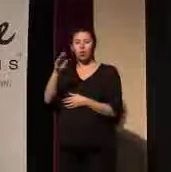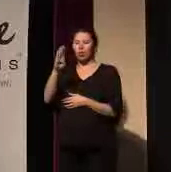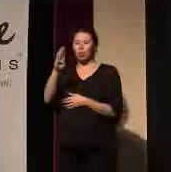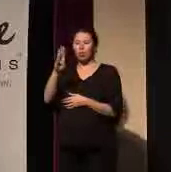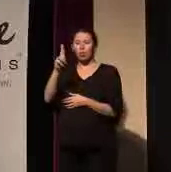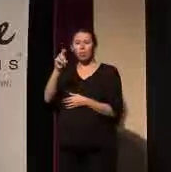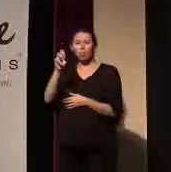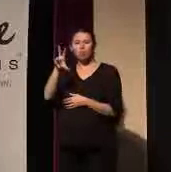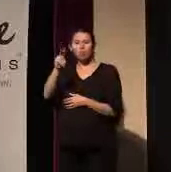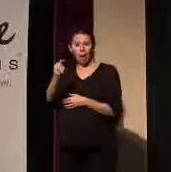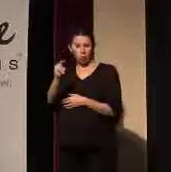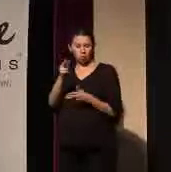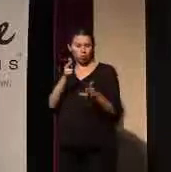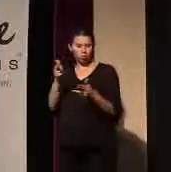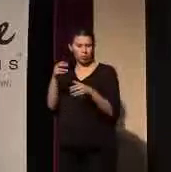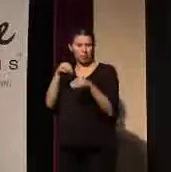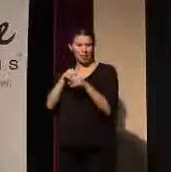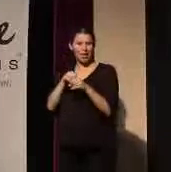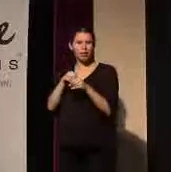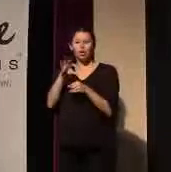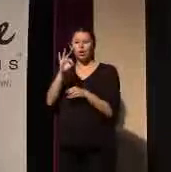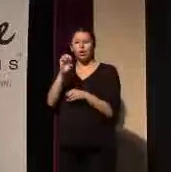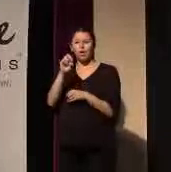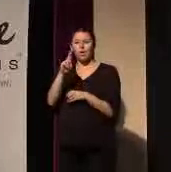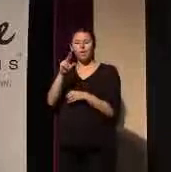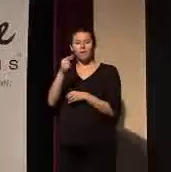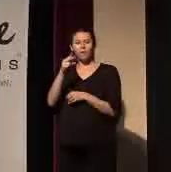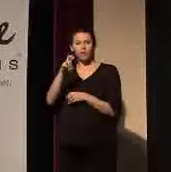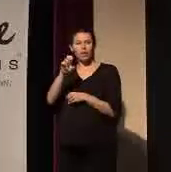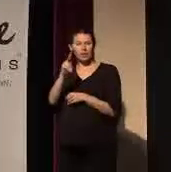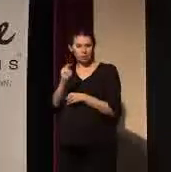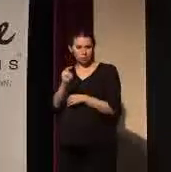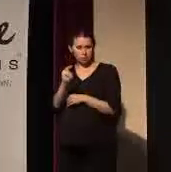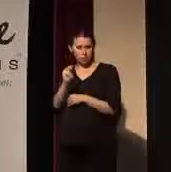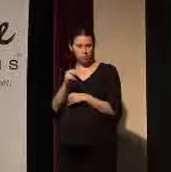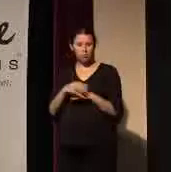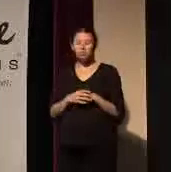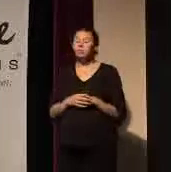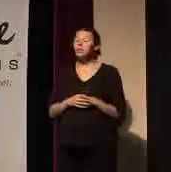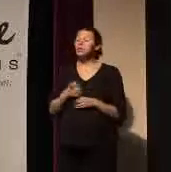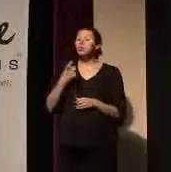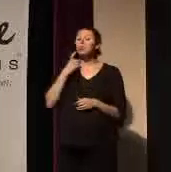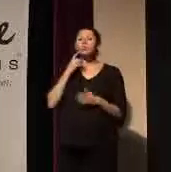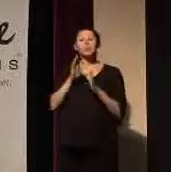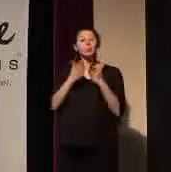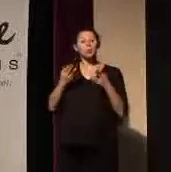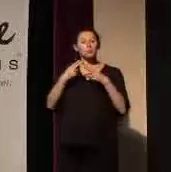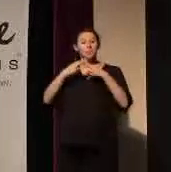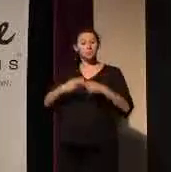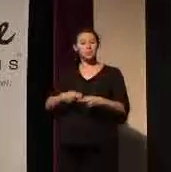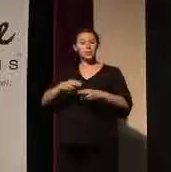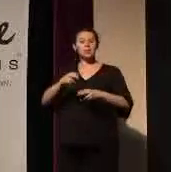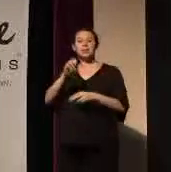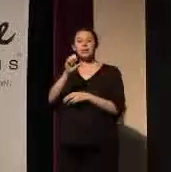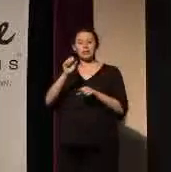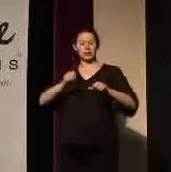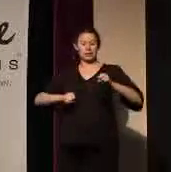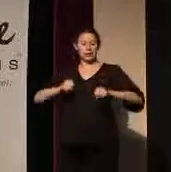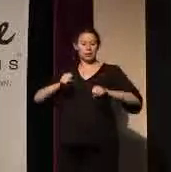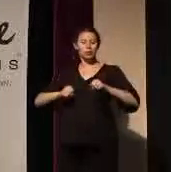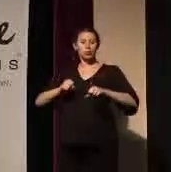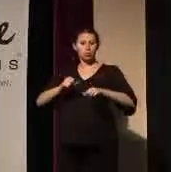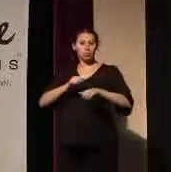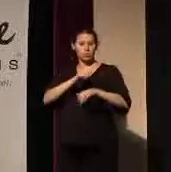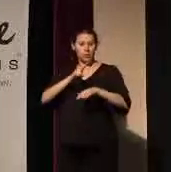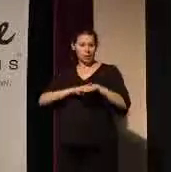York Times best-selling author whose latest book is entitled Suspicion Nation, The Inside Story of the Trayvon